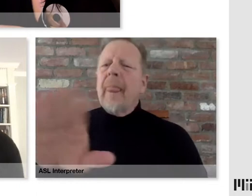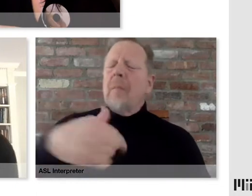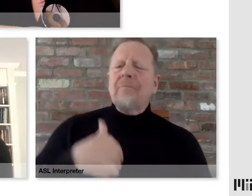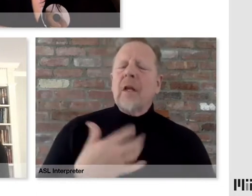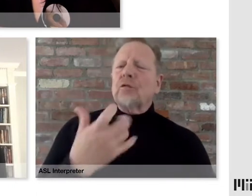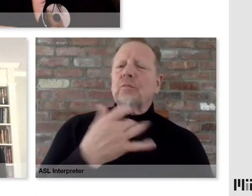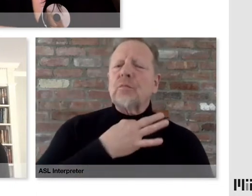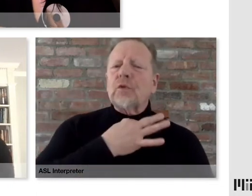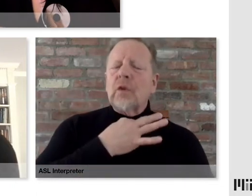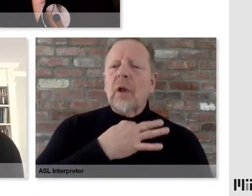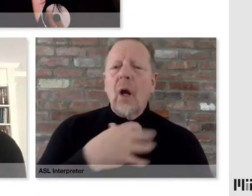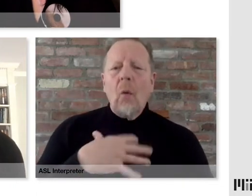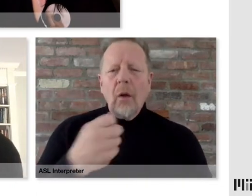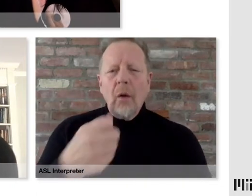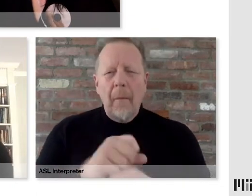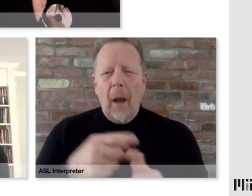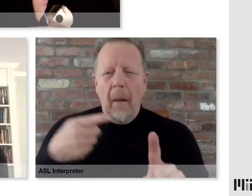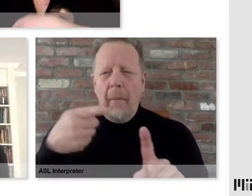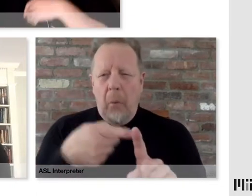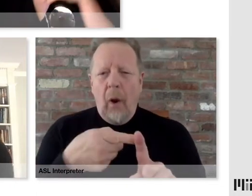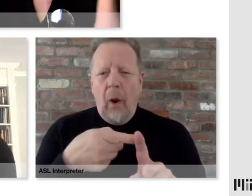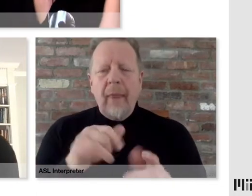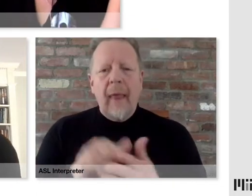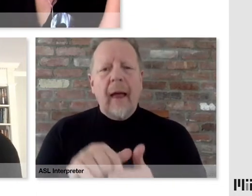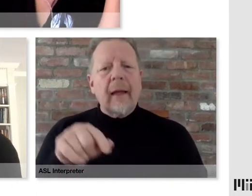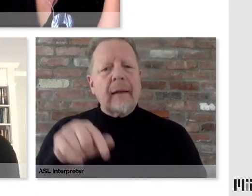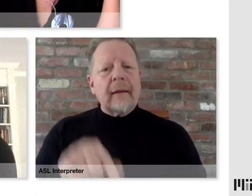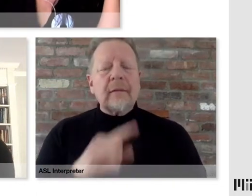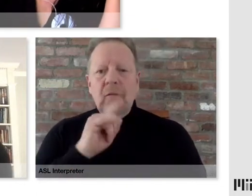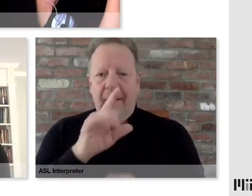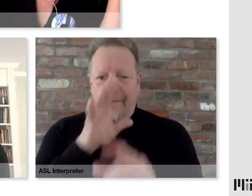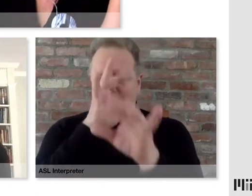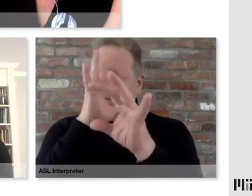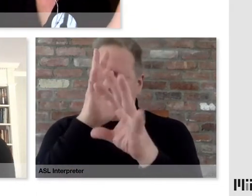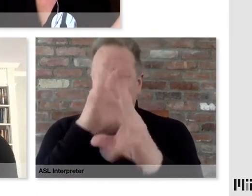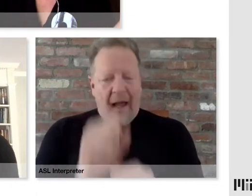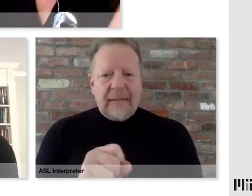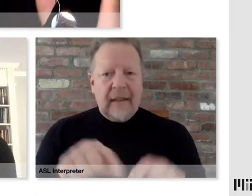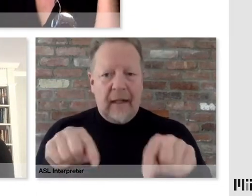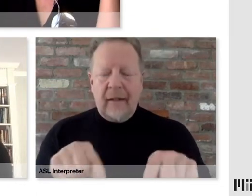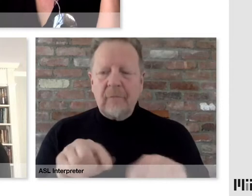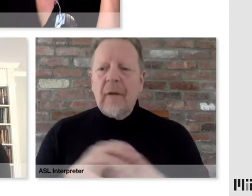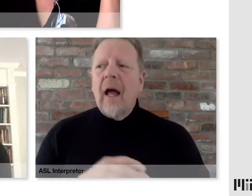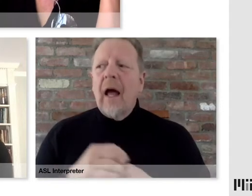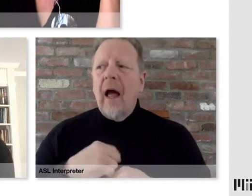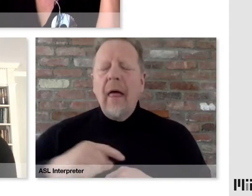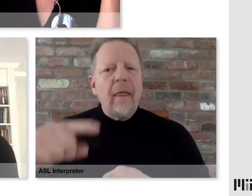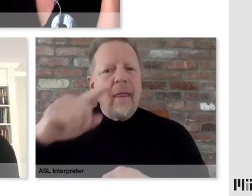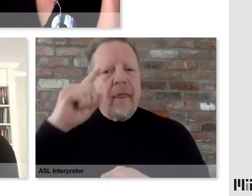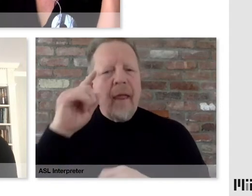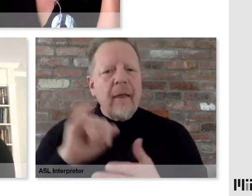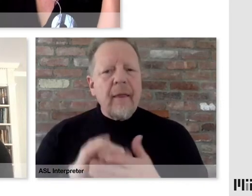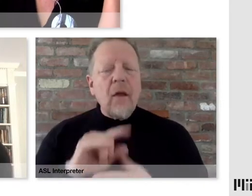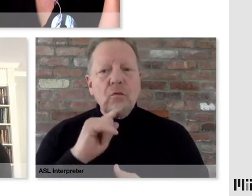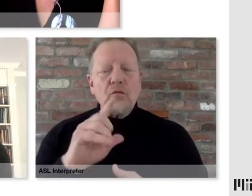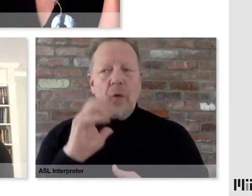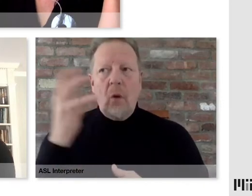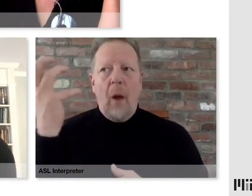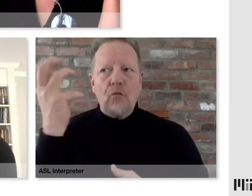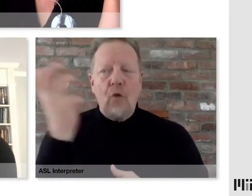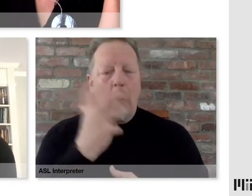very quick point. This is just absolutely fascinating. And, you know, I think what is remarkable